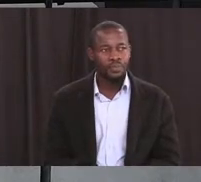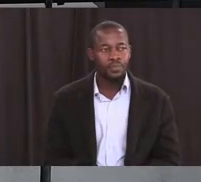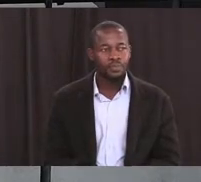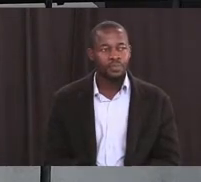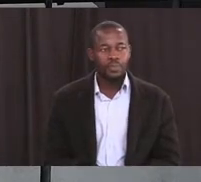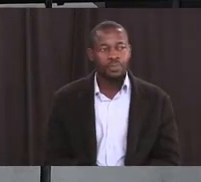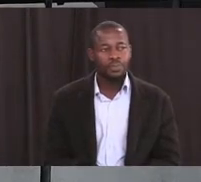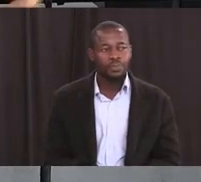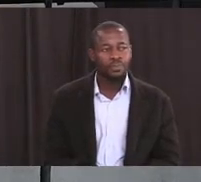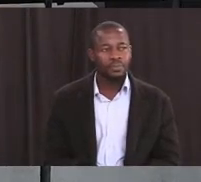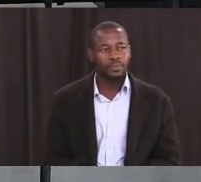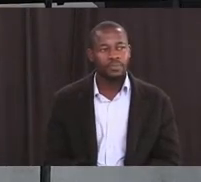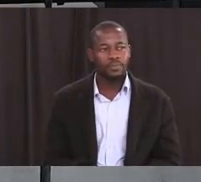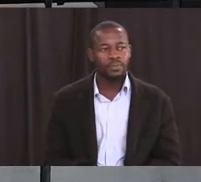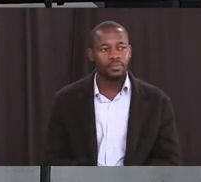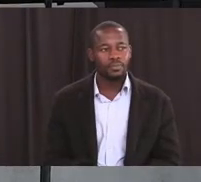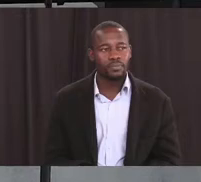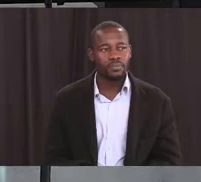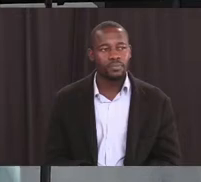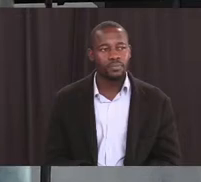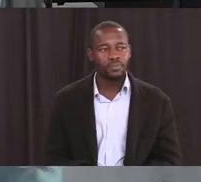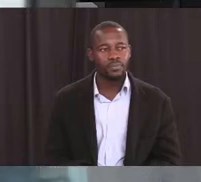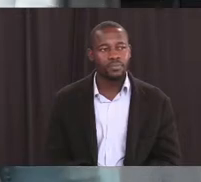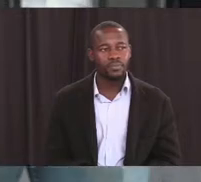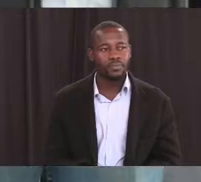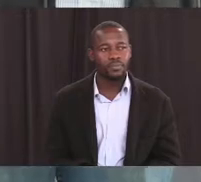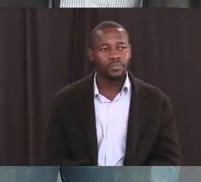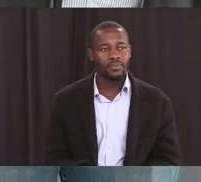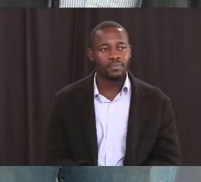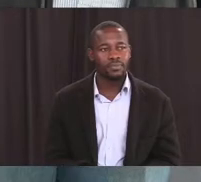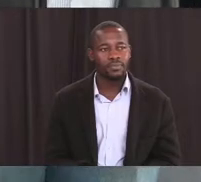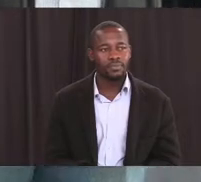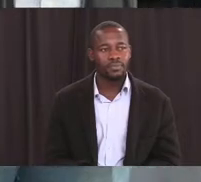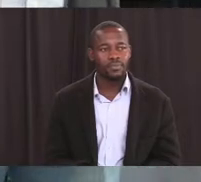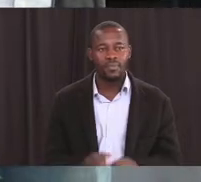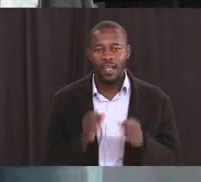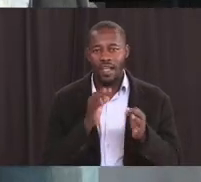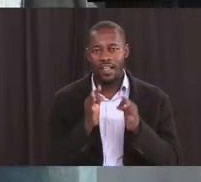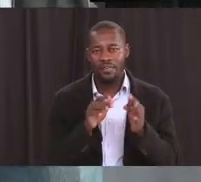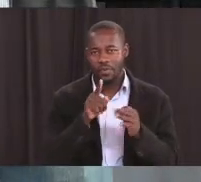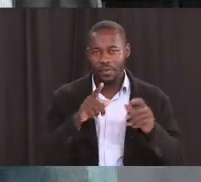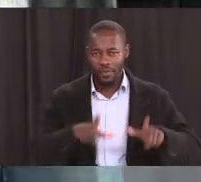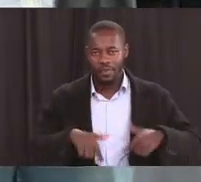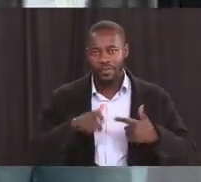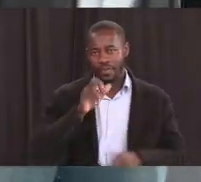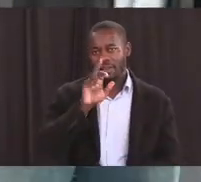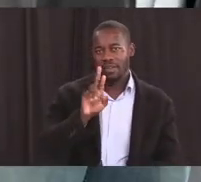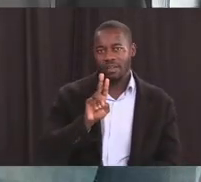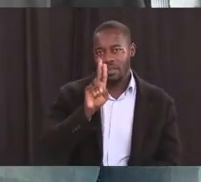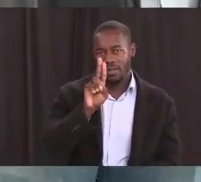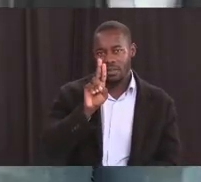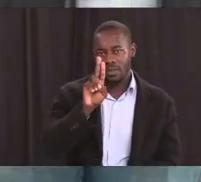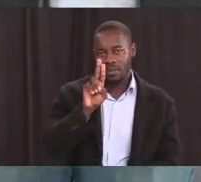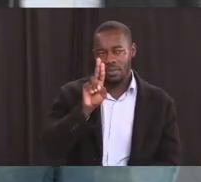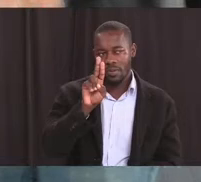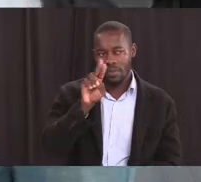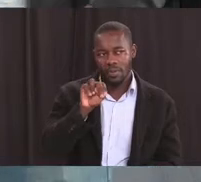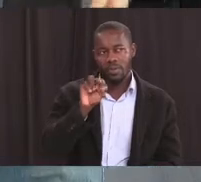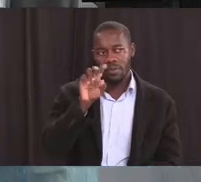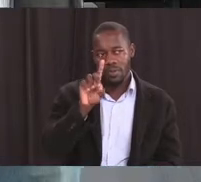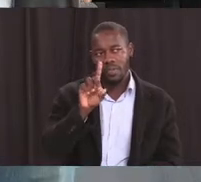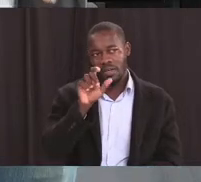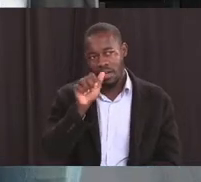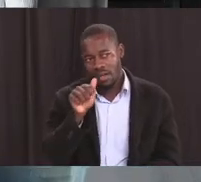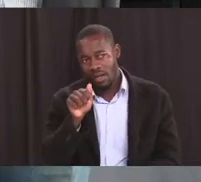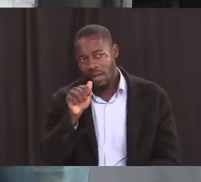Runda headed by the Cones, and if you are in the Runda or Garden Estate, our Four Ways, any of